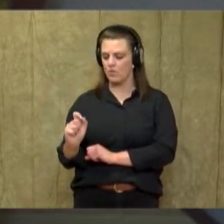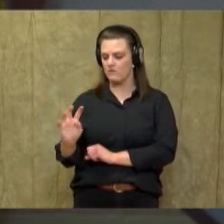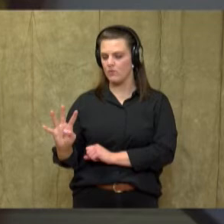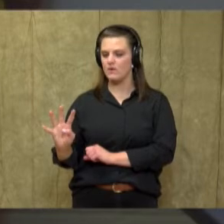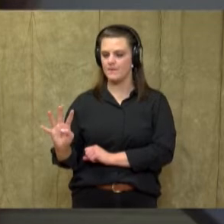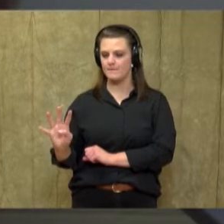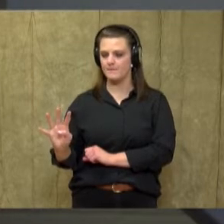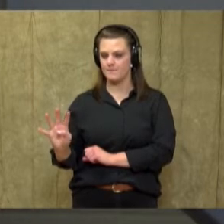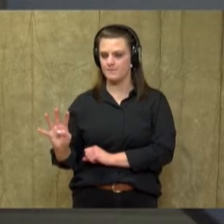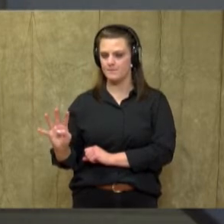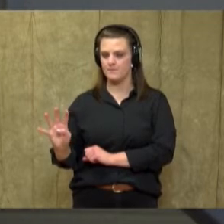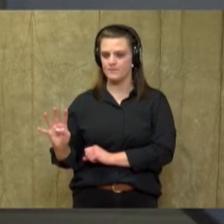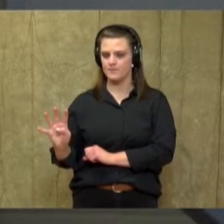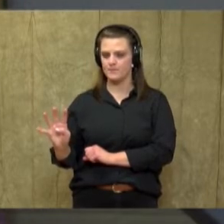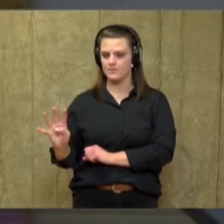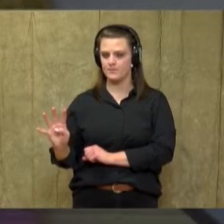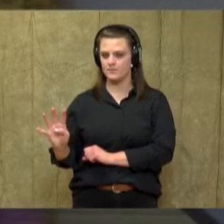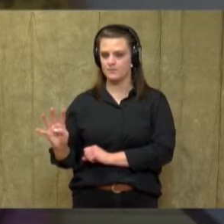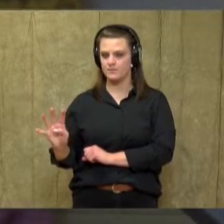0.4.